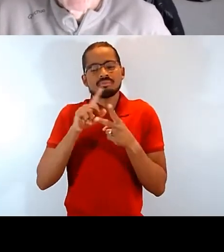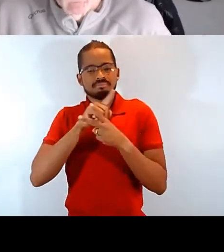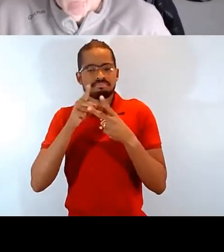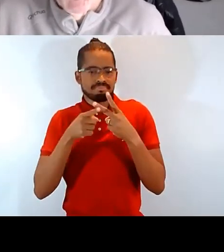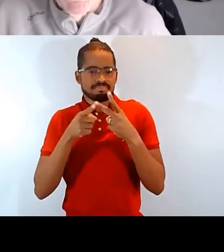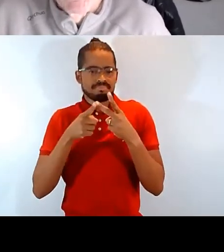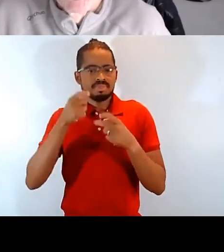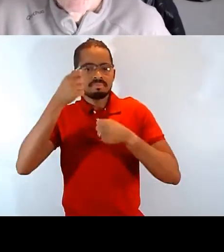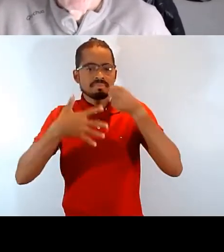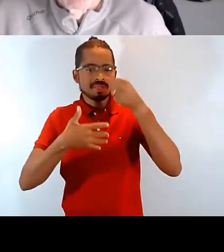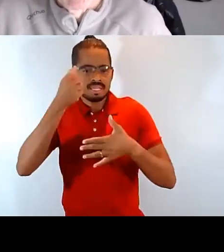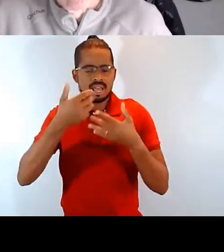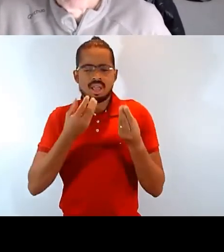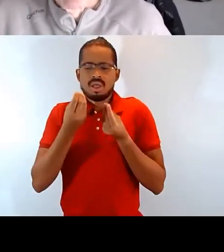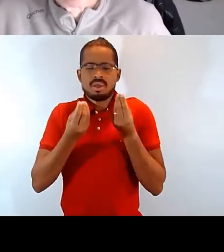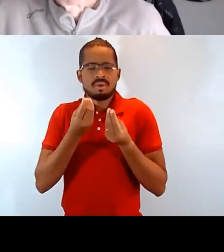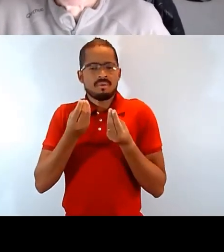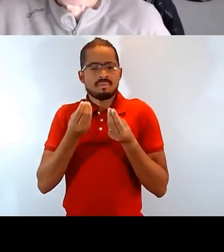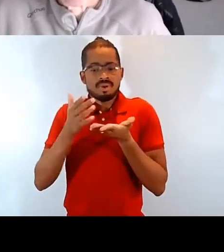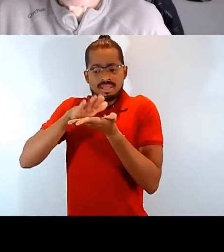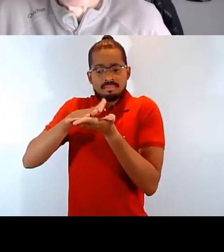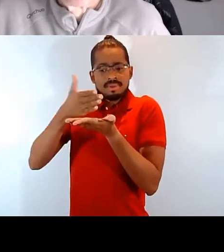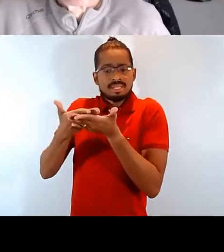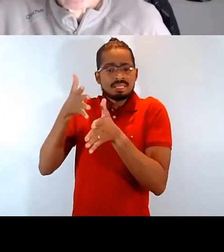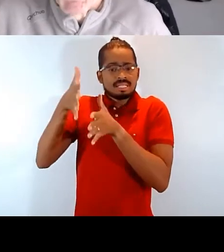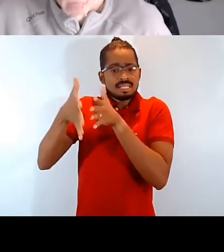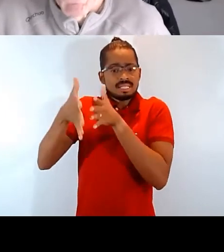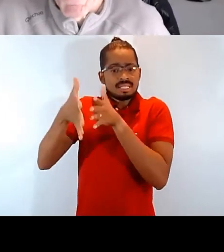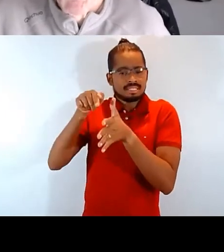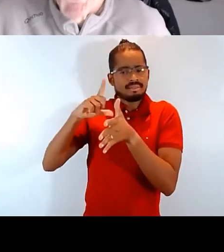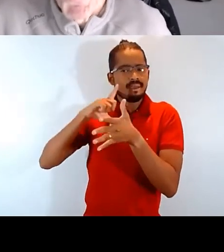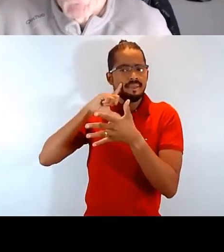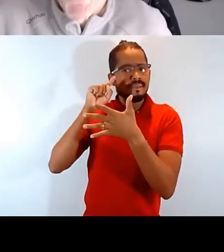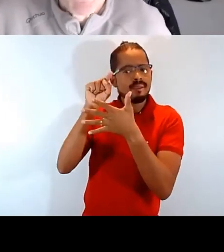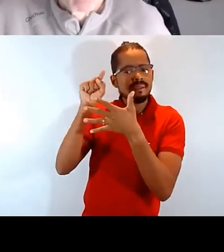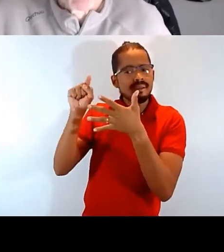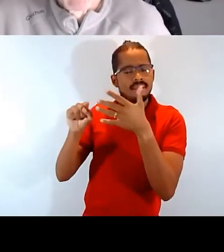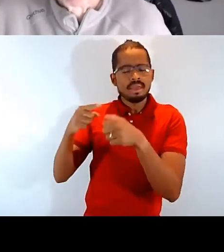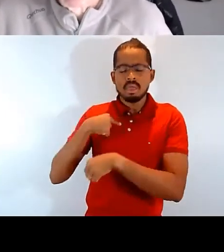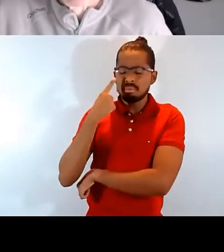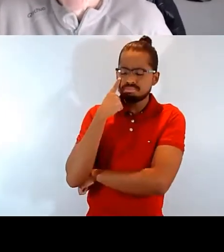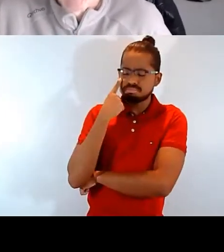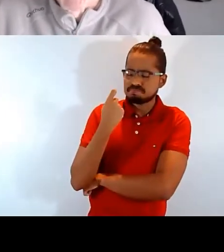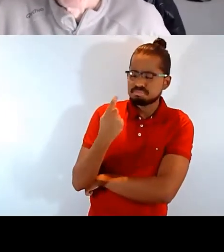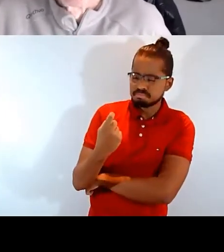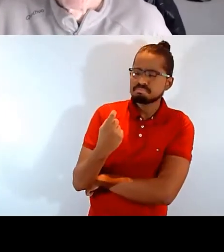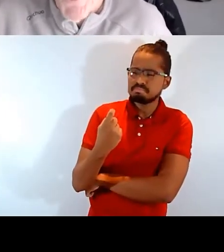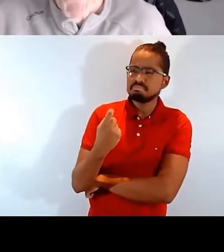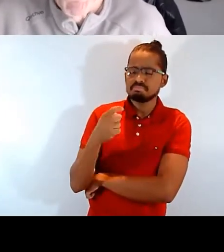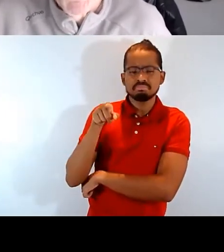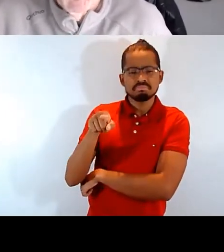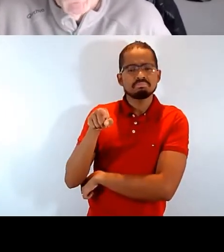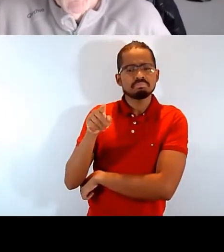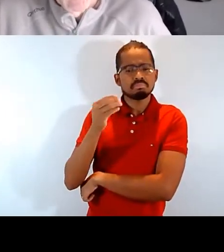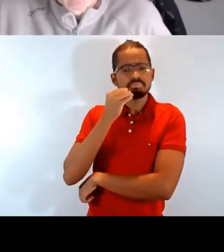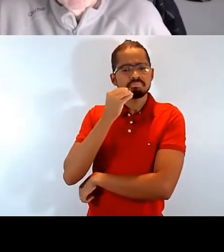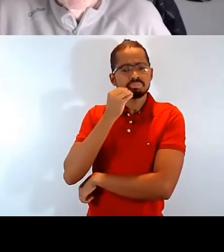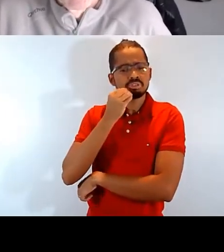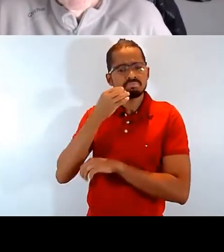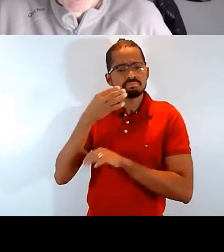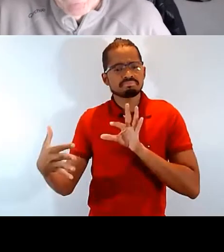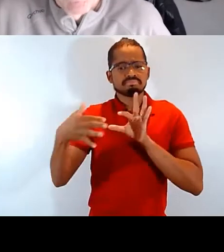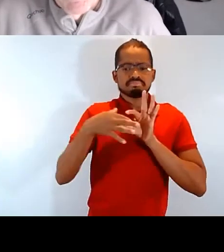language interpreting, which I find particularly interesting, noteworthy for spoken language conference